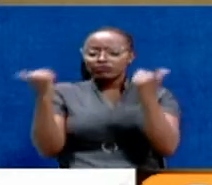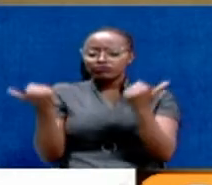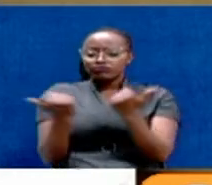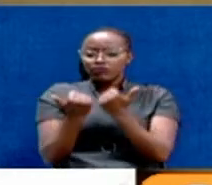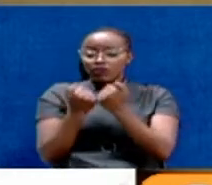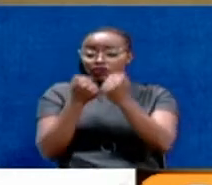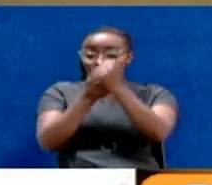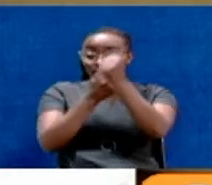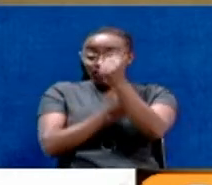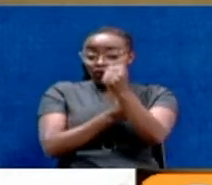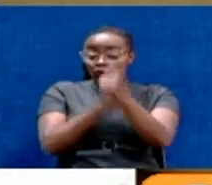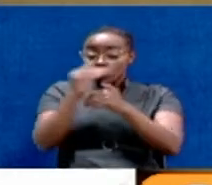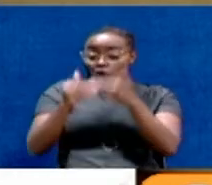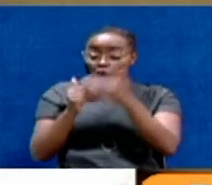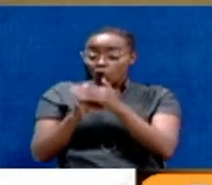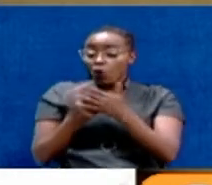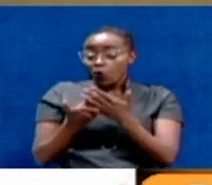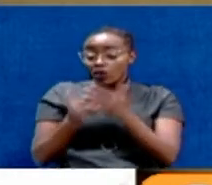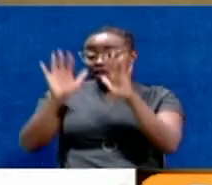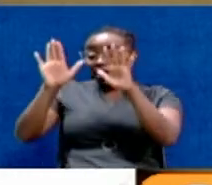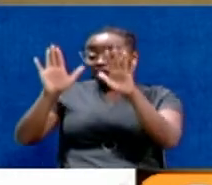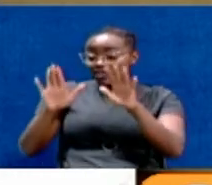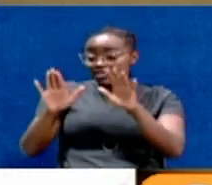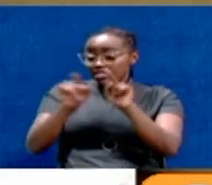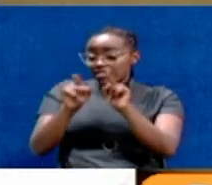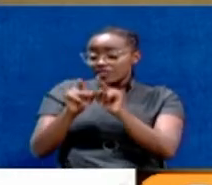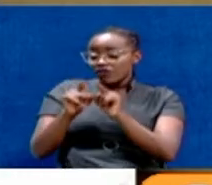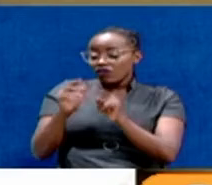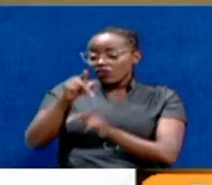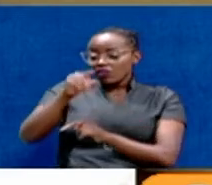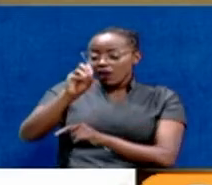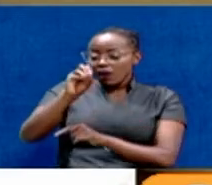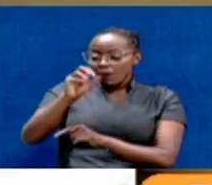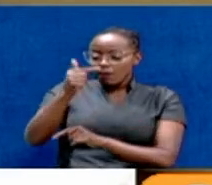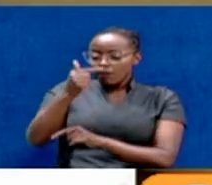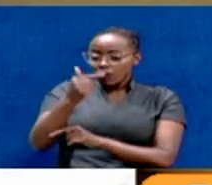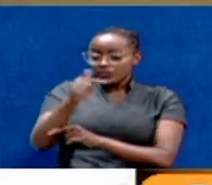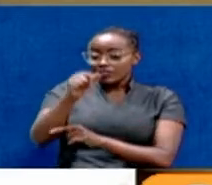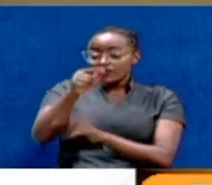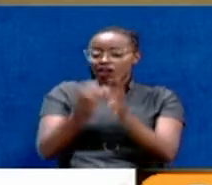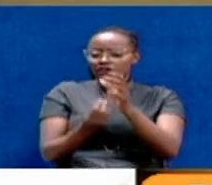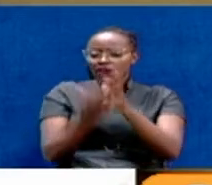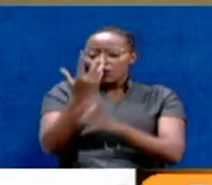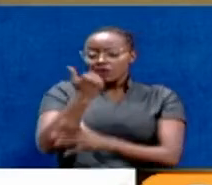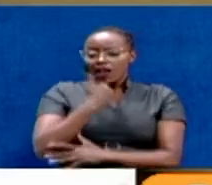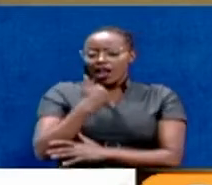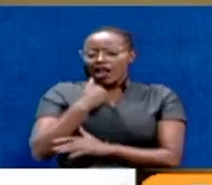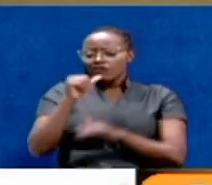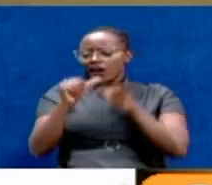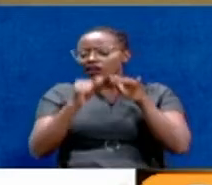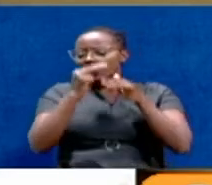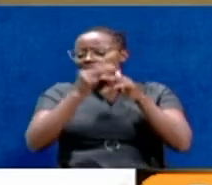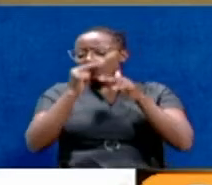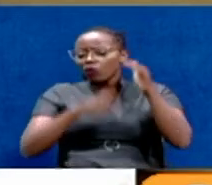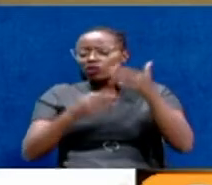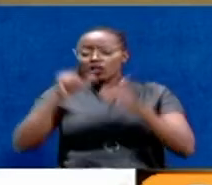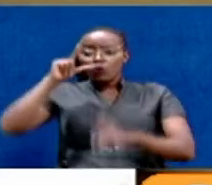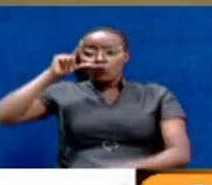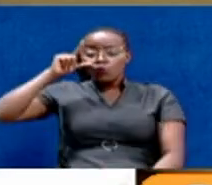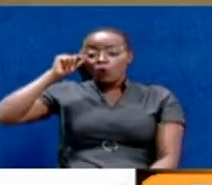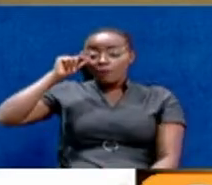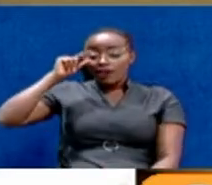to the overall efficiency of the port, not only the port, but the port corridor. And this we have developed under what we are calling the